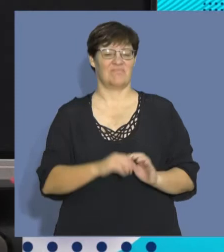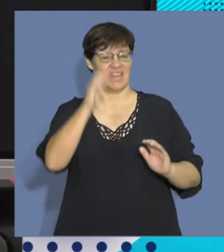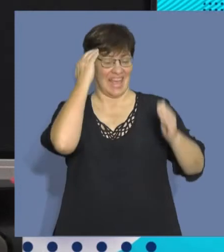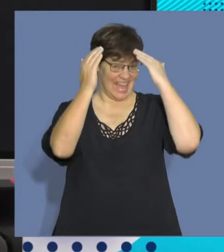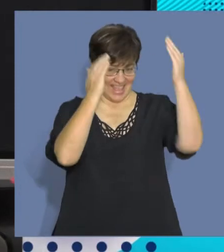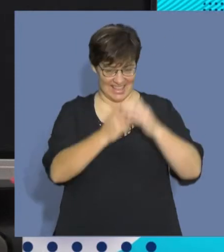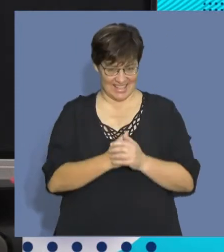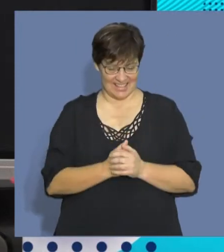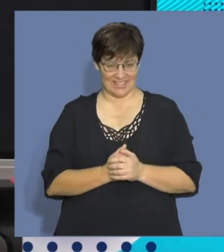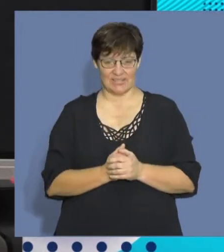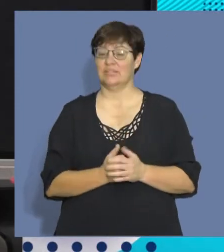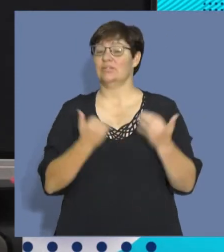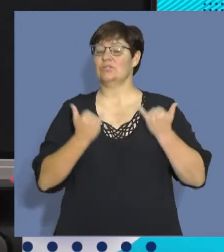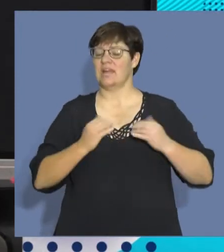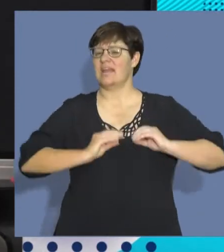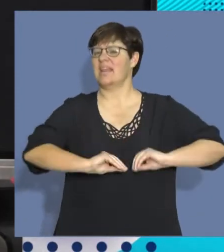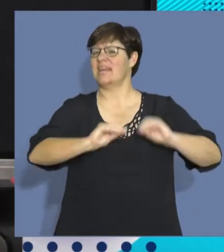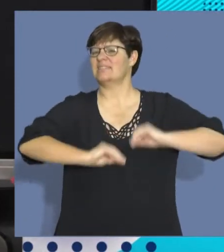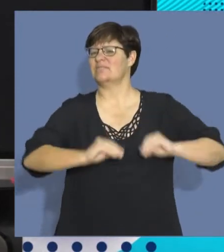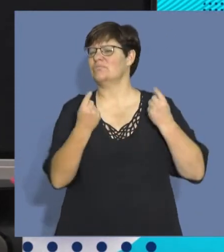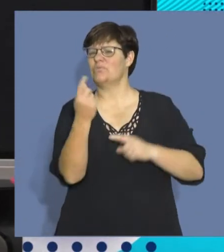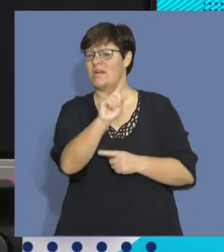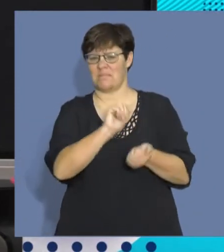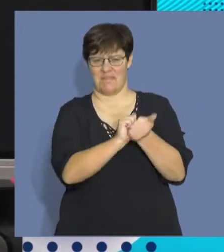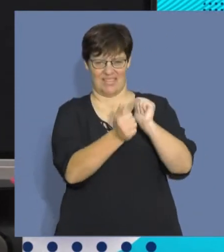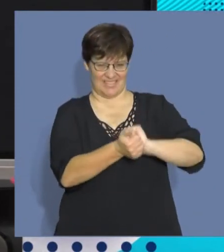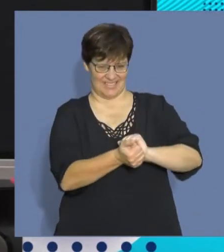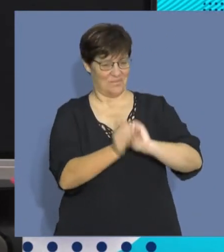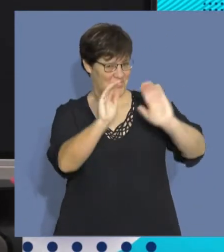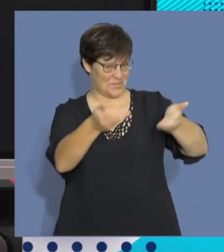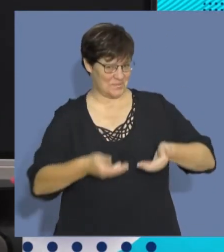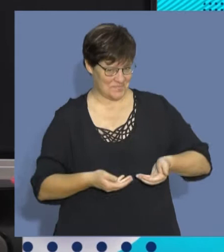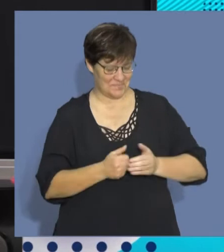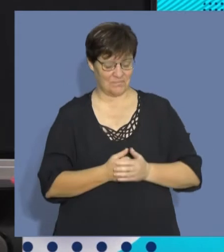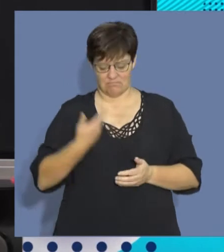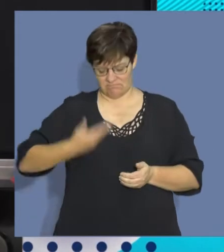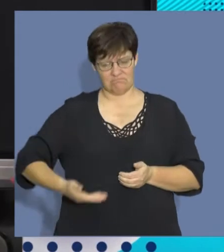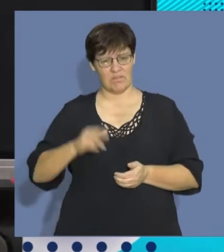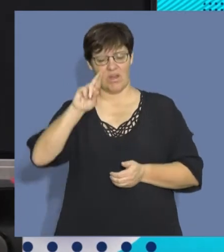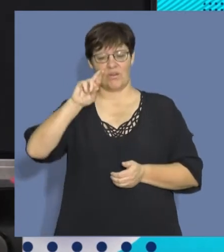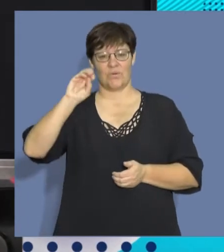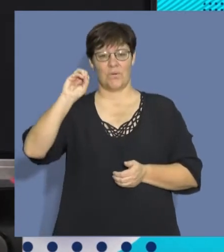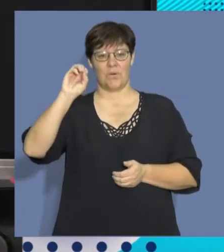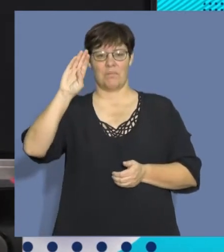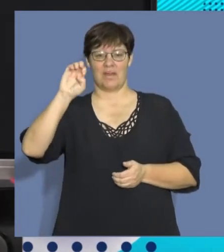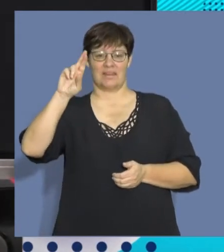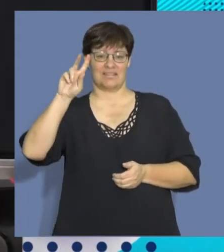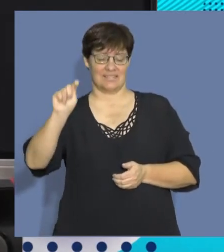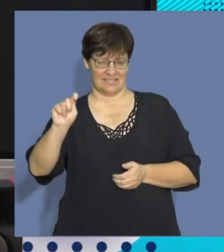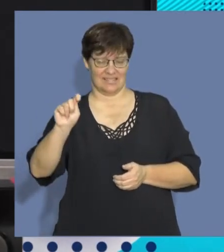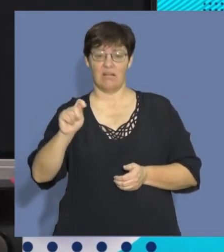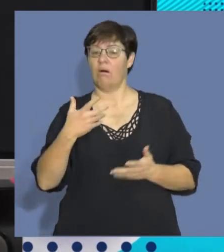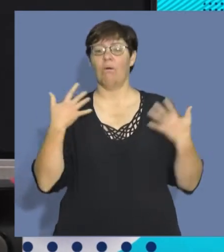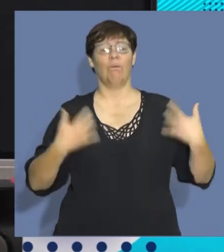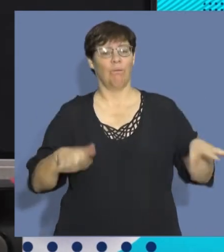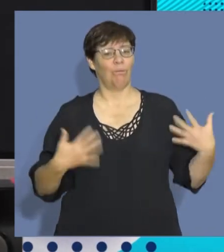Hello and welcome to today's maths lesson. My name is Robert and it's great to be here. It's great to be able to do this. It's great to